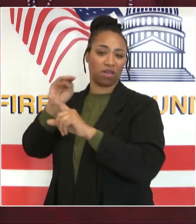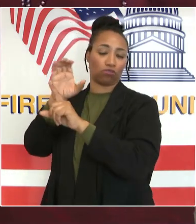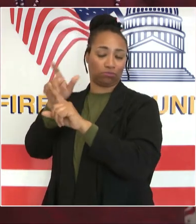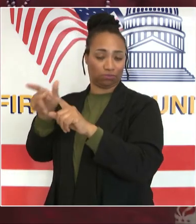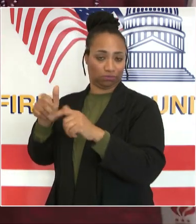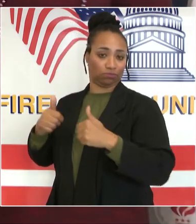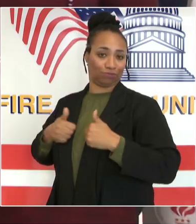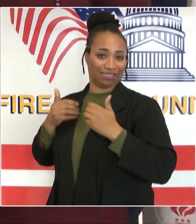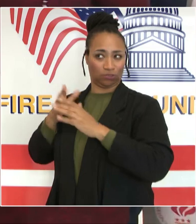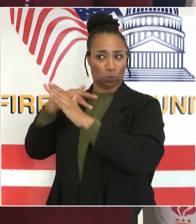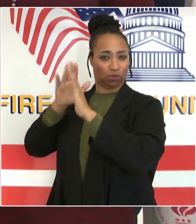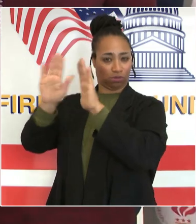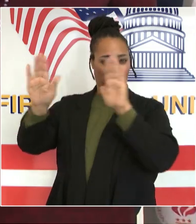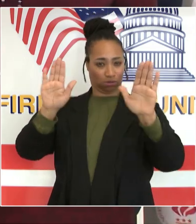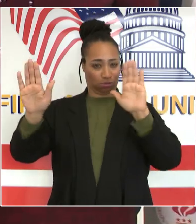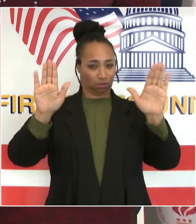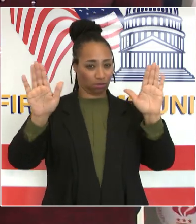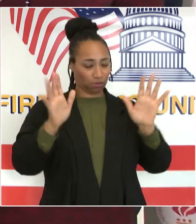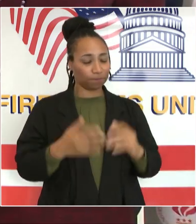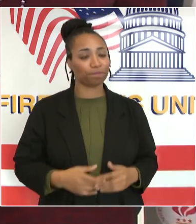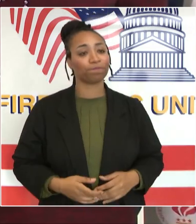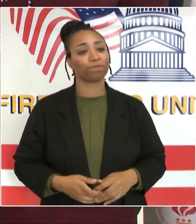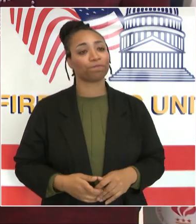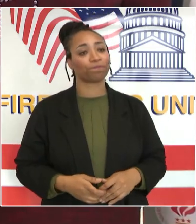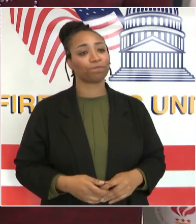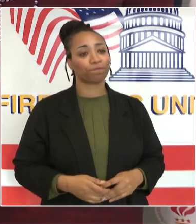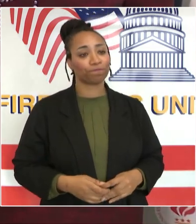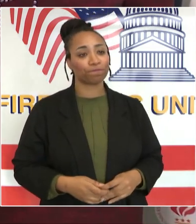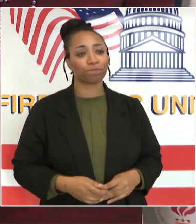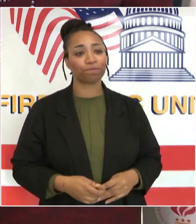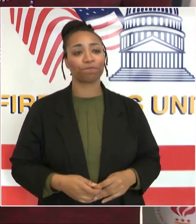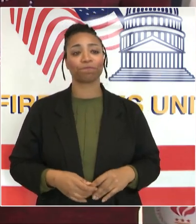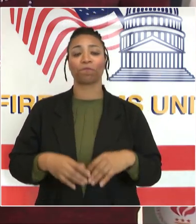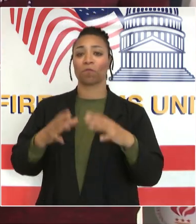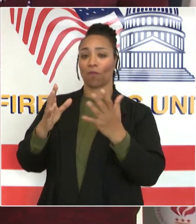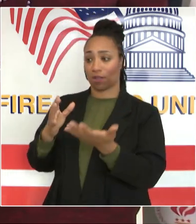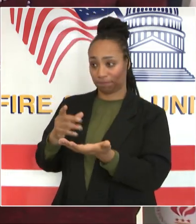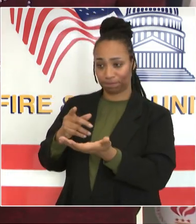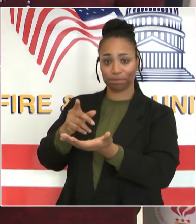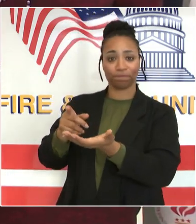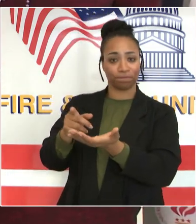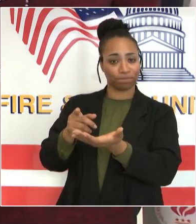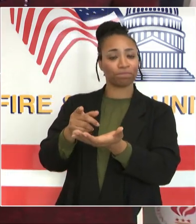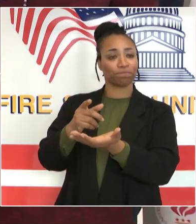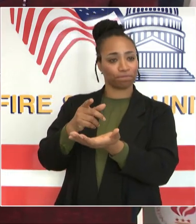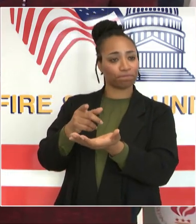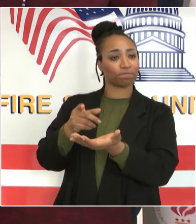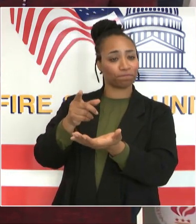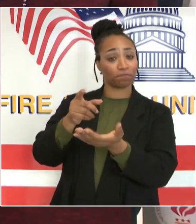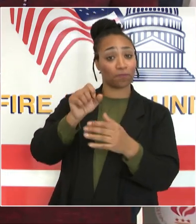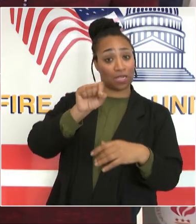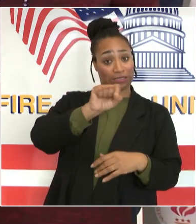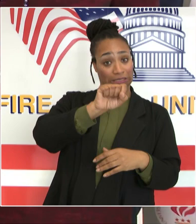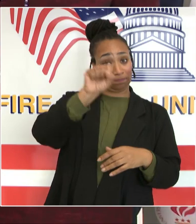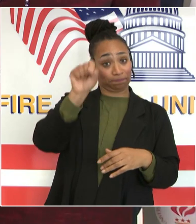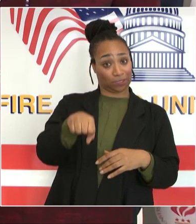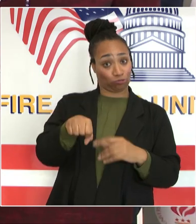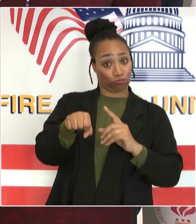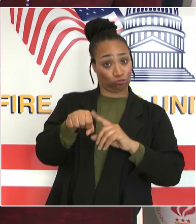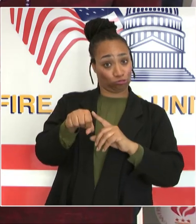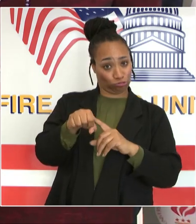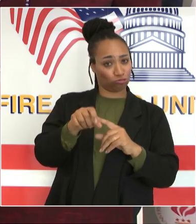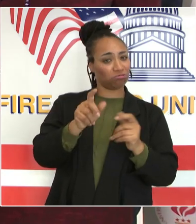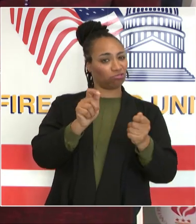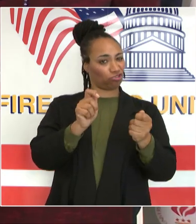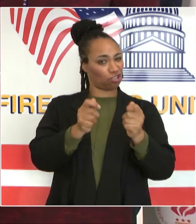Hi, good afternoon. Hi. The cost is, it varies semester to semester. It's published on the UDC tuition rate. It depends upon where you're